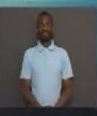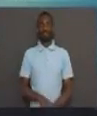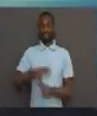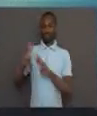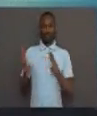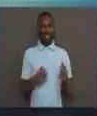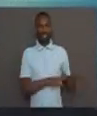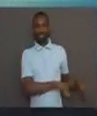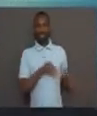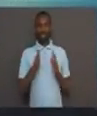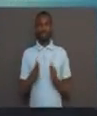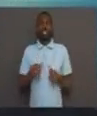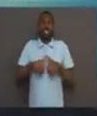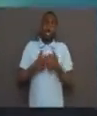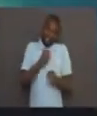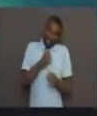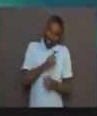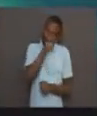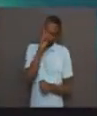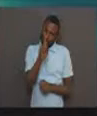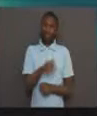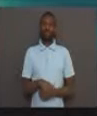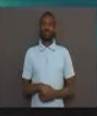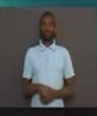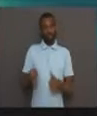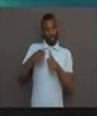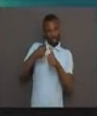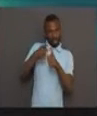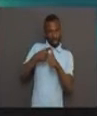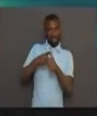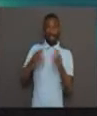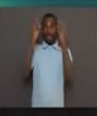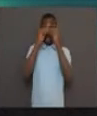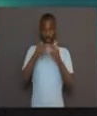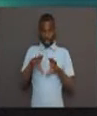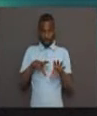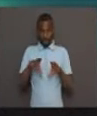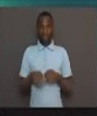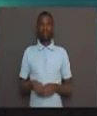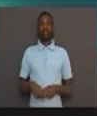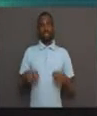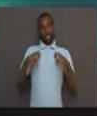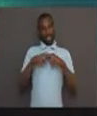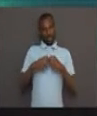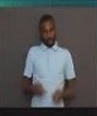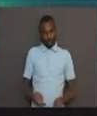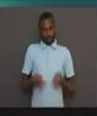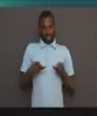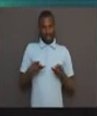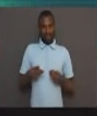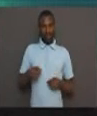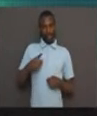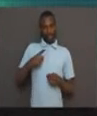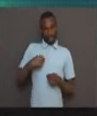Welcome back, students. How did you do? First, to calculate the electron mass,